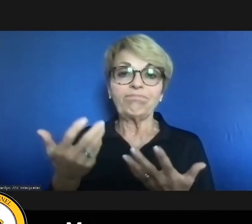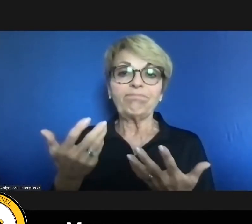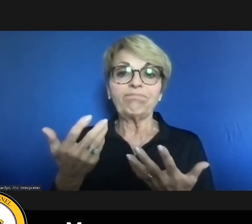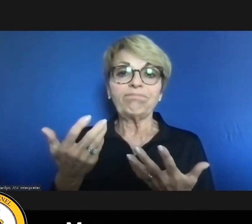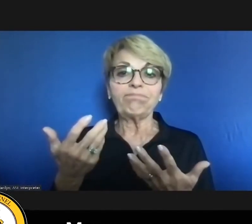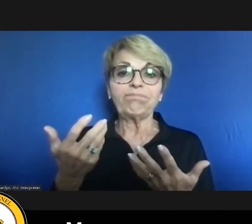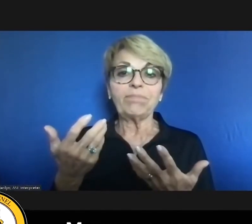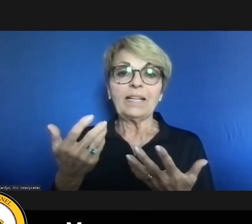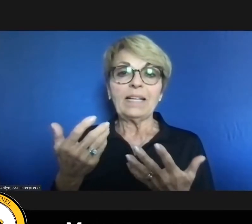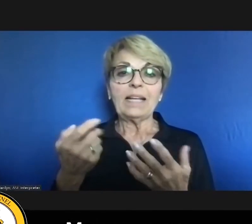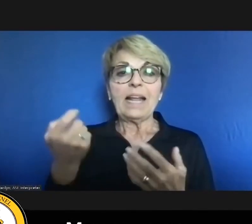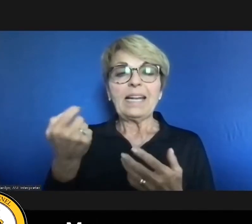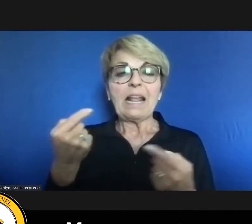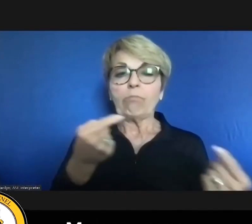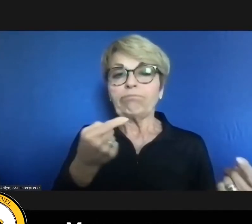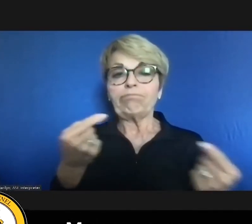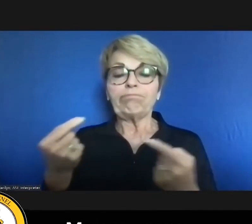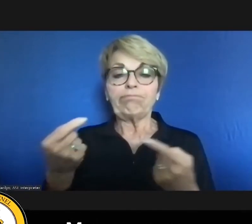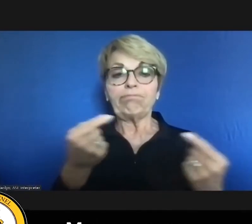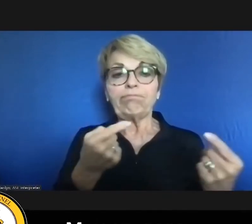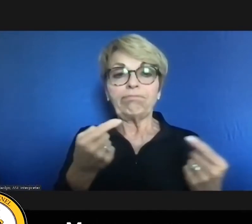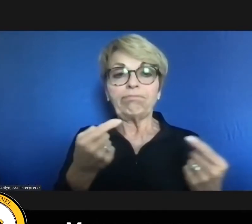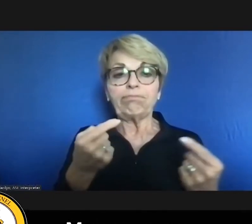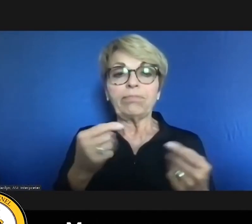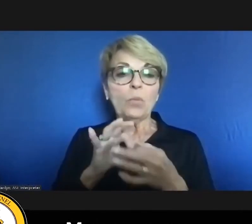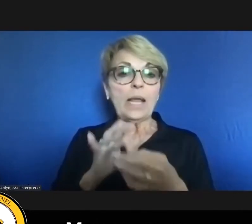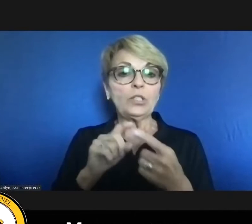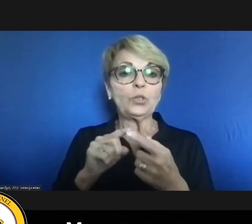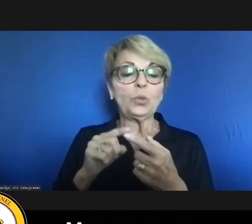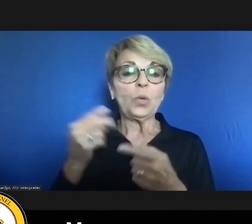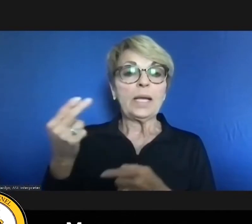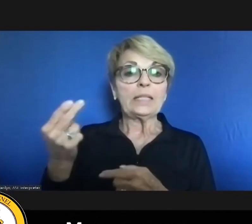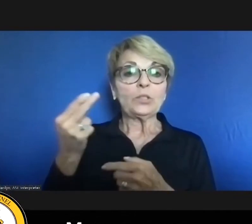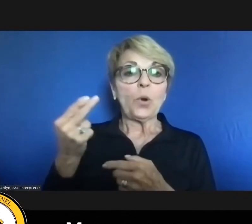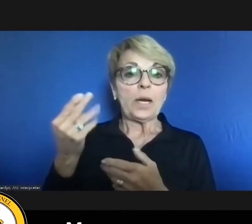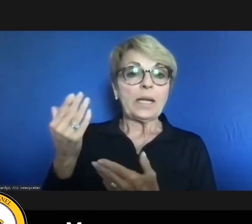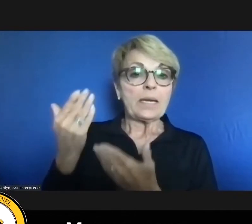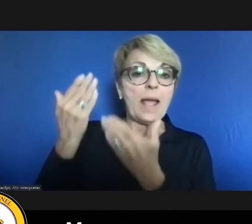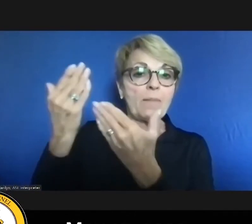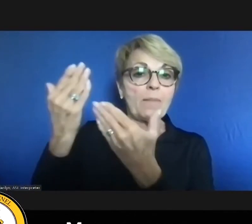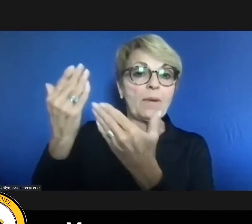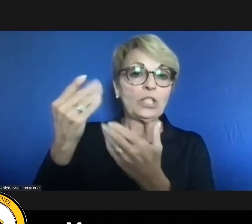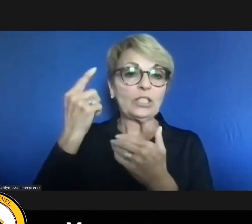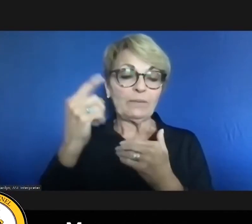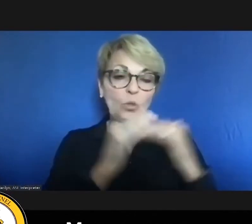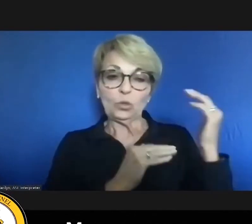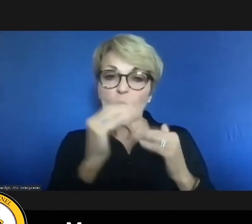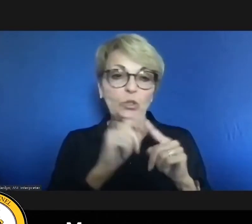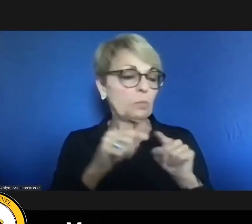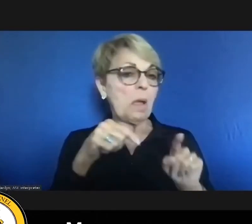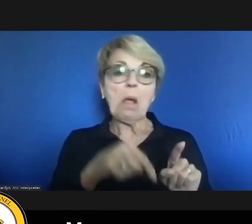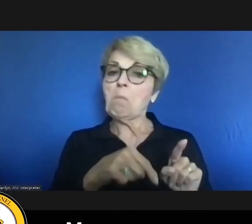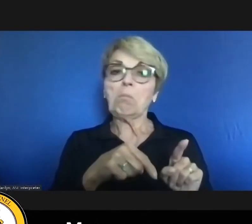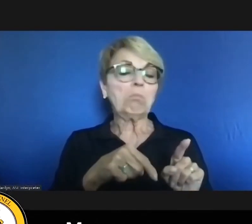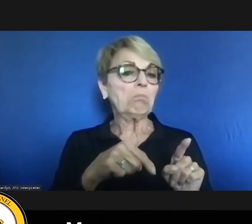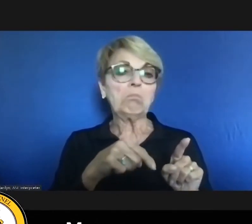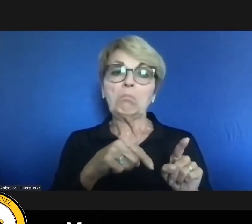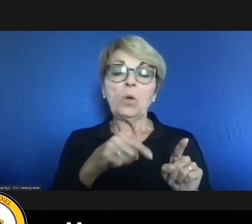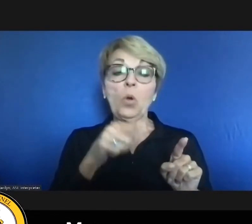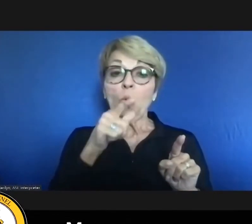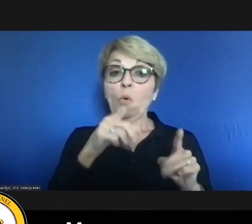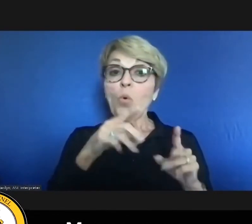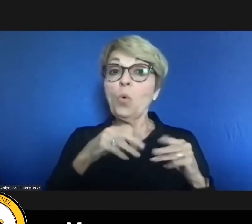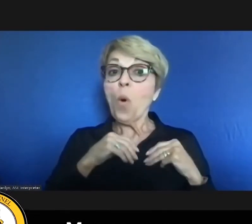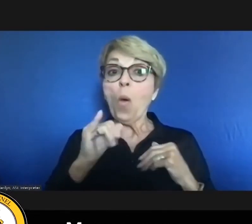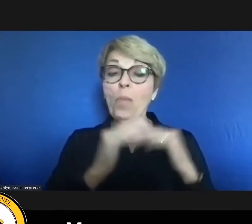there's sometimes a little bit of tension around historic nominations for religious structures. This is not one of those cases. The owners of the